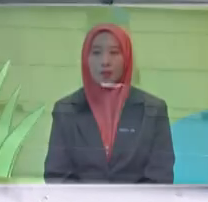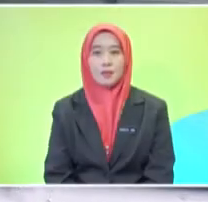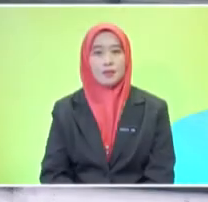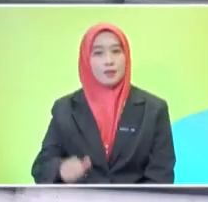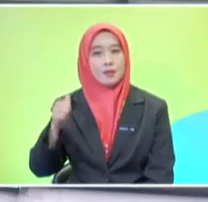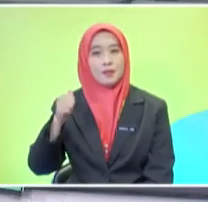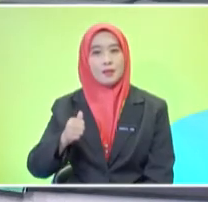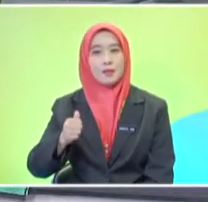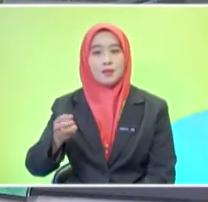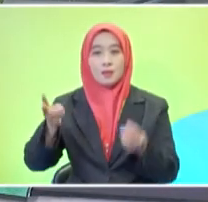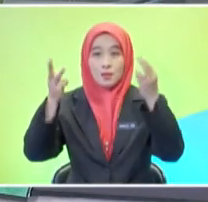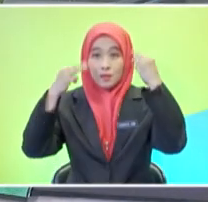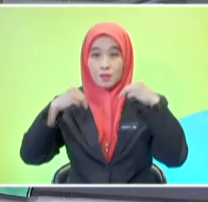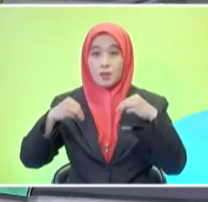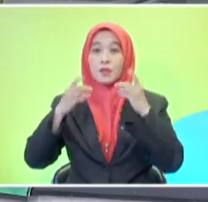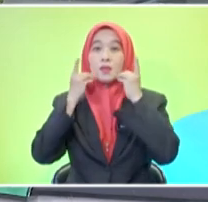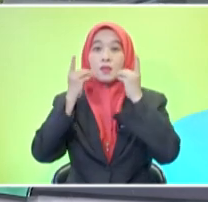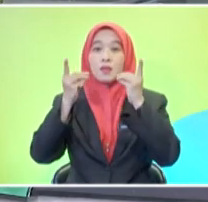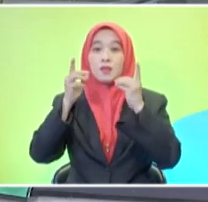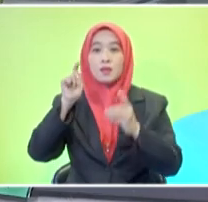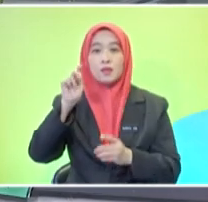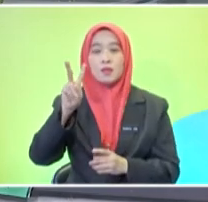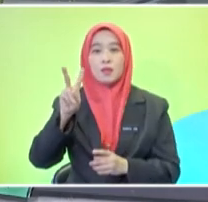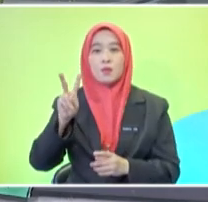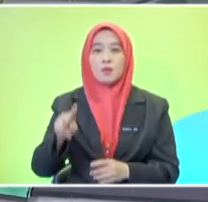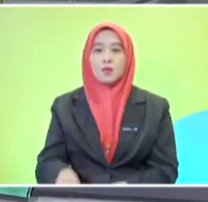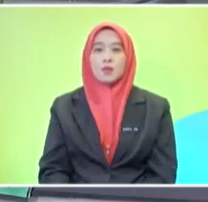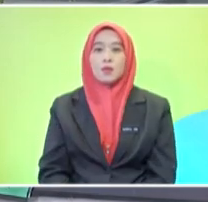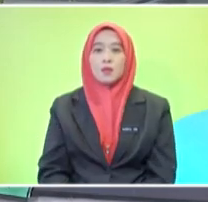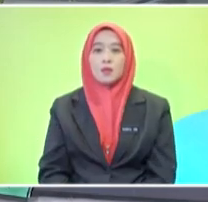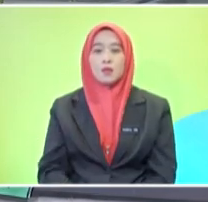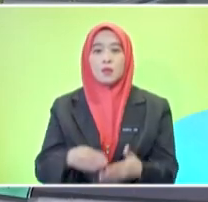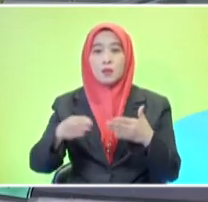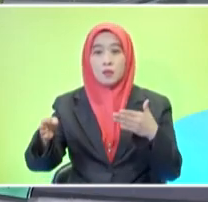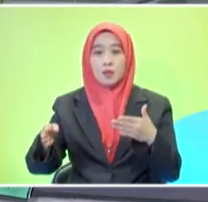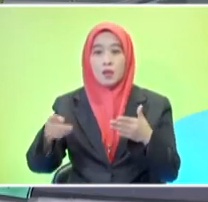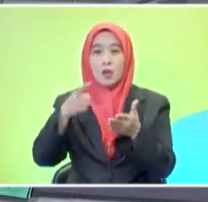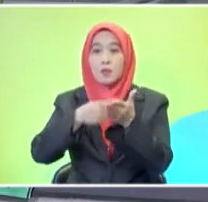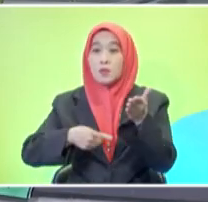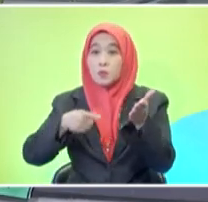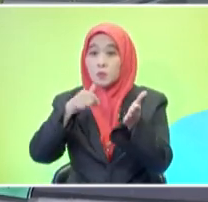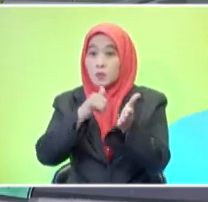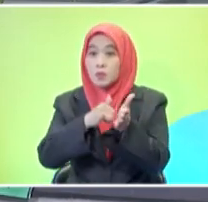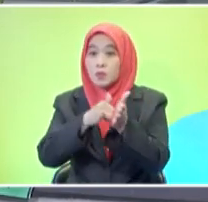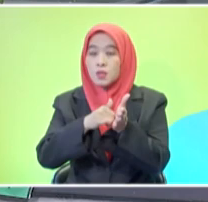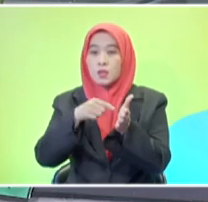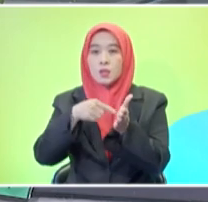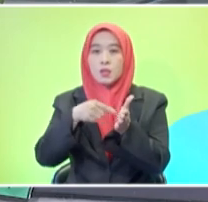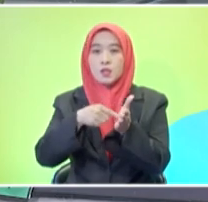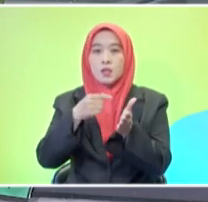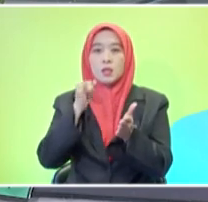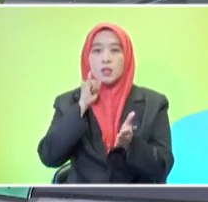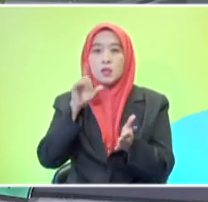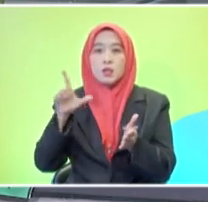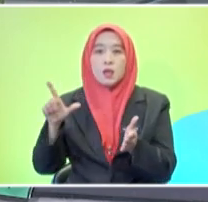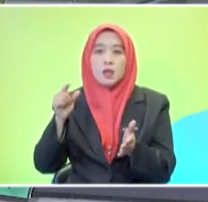All right, pupils, let's get back to class. But before that, Kak Shafiqah wants to ask you, do you know what this is? This is actually green beans